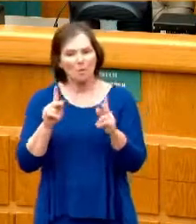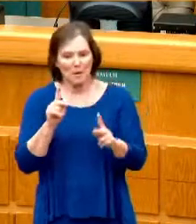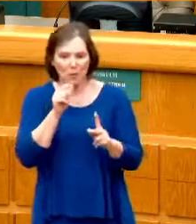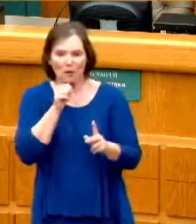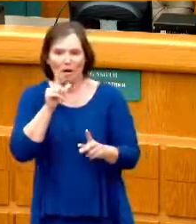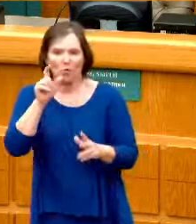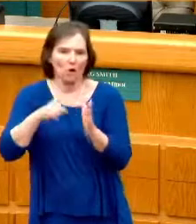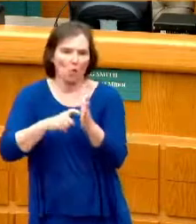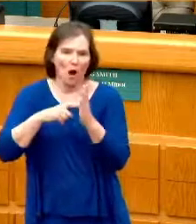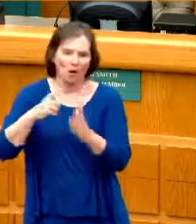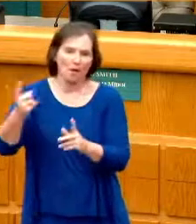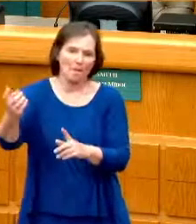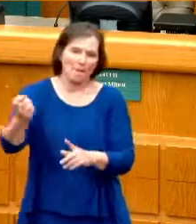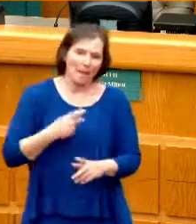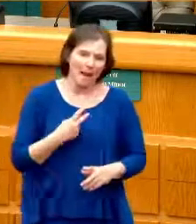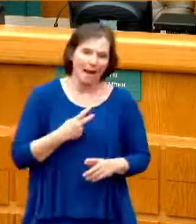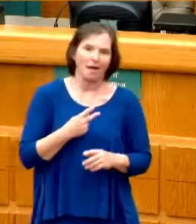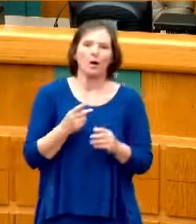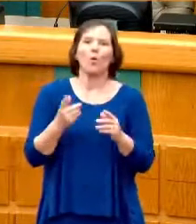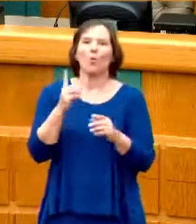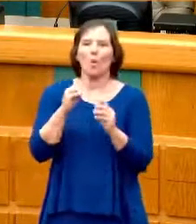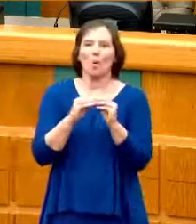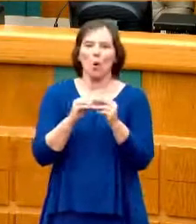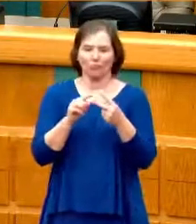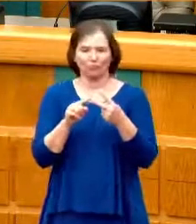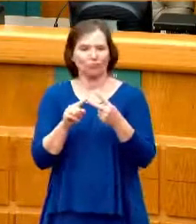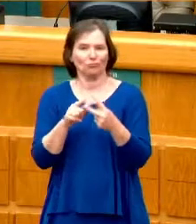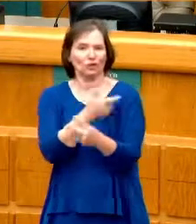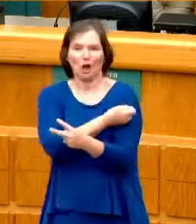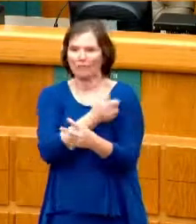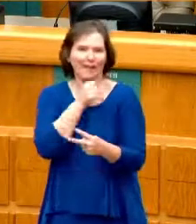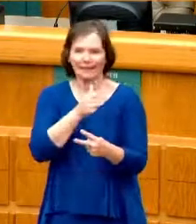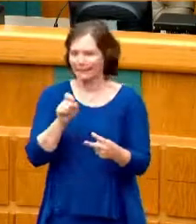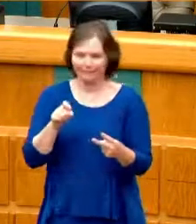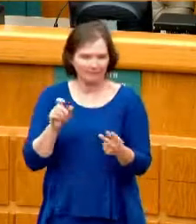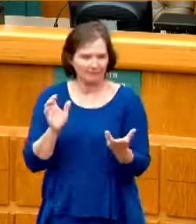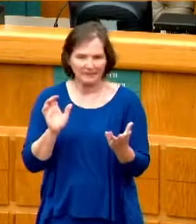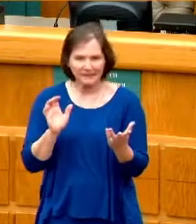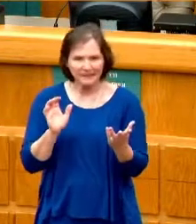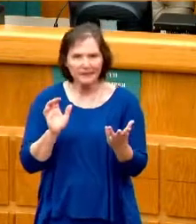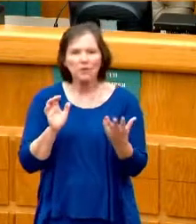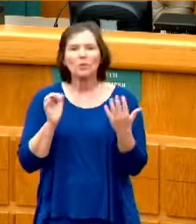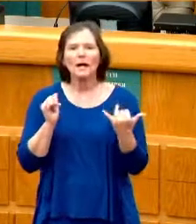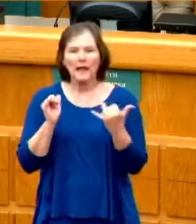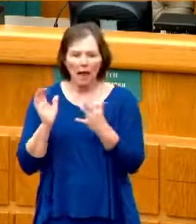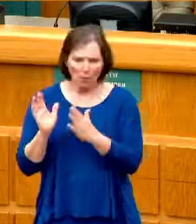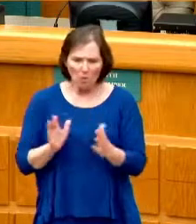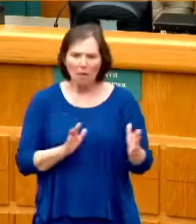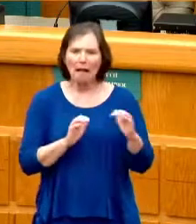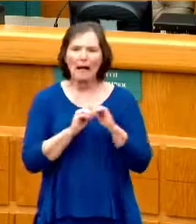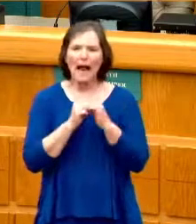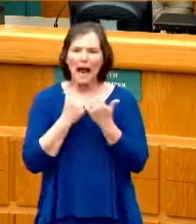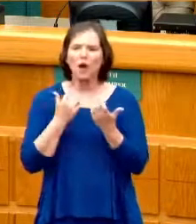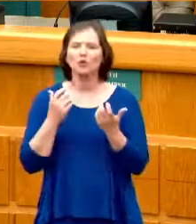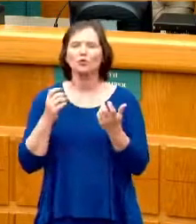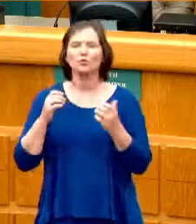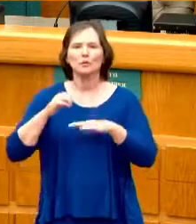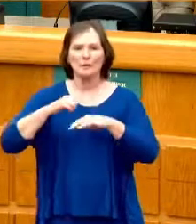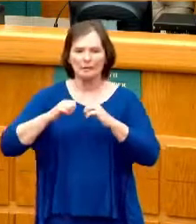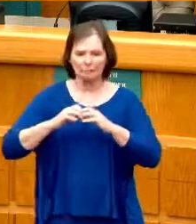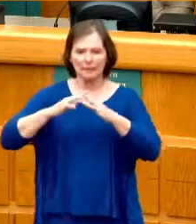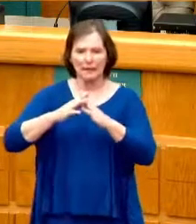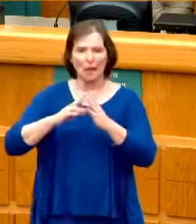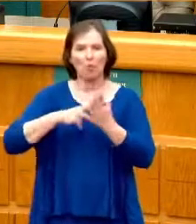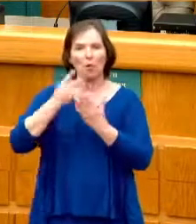ideal vaccination for hard-to-reach populations. Currently, the city is in the planning process to launch the Help the Homeless, or HOH,